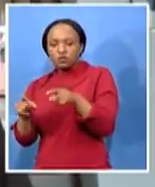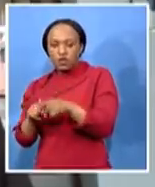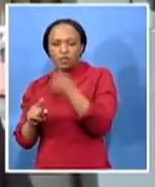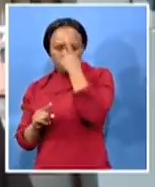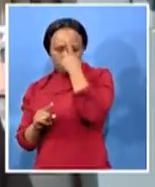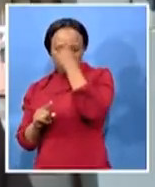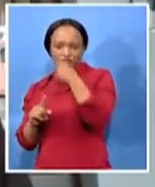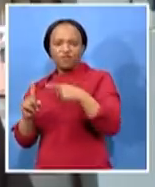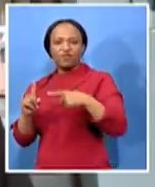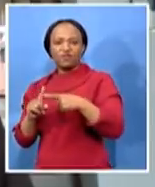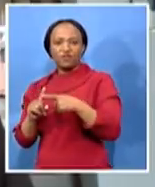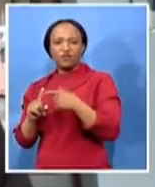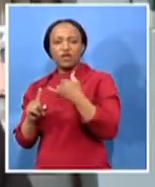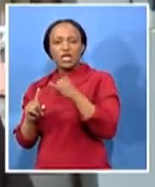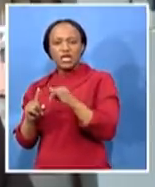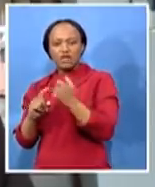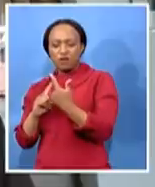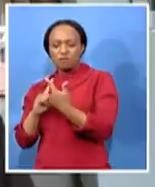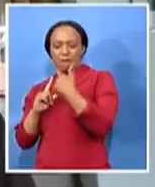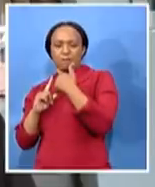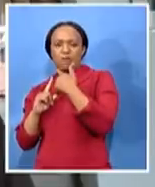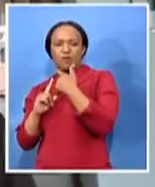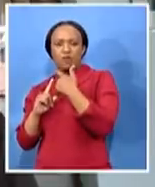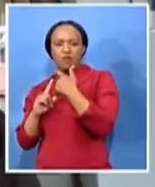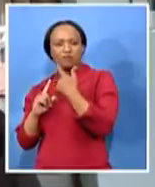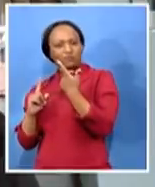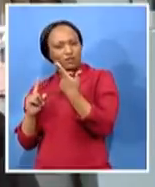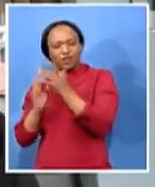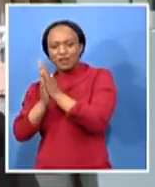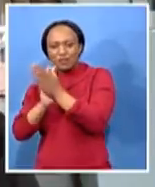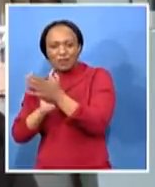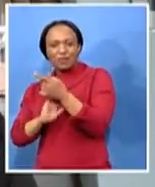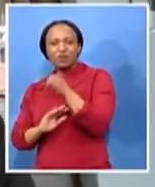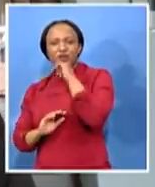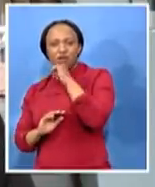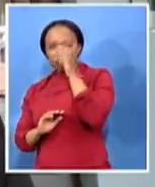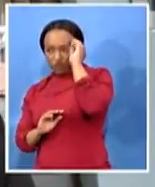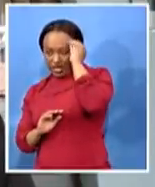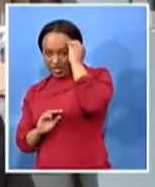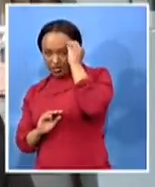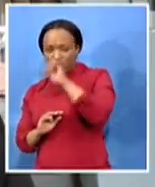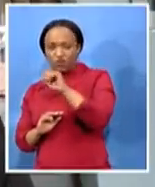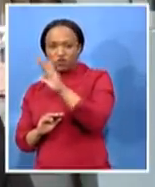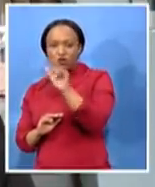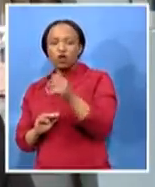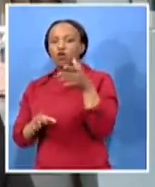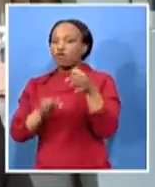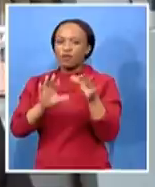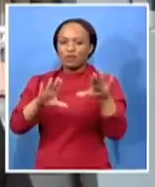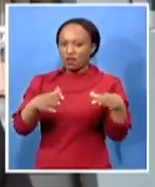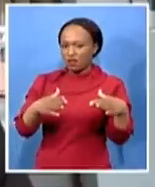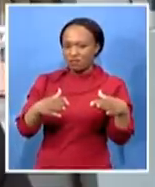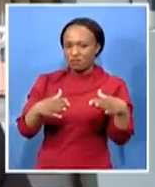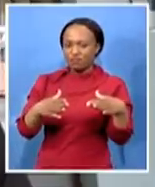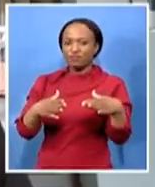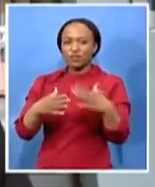be it, Mr. President, in the interest of South Africa, not your party. It is within your hands. It is